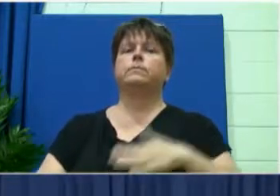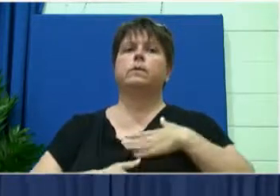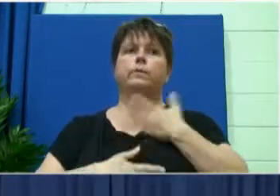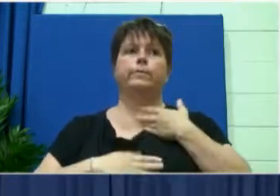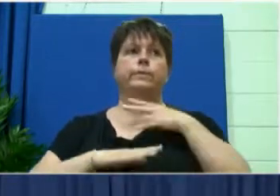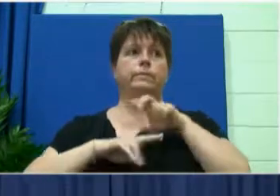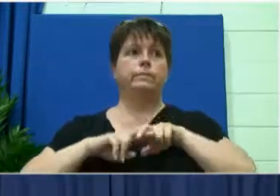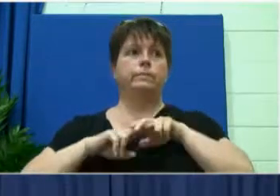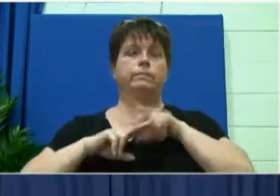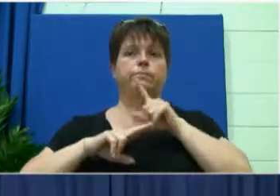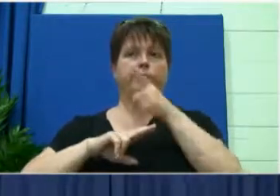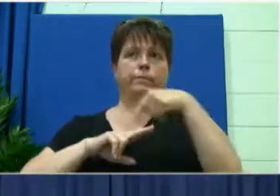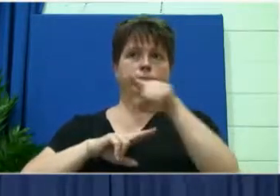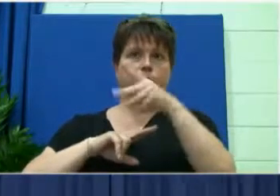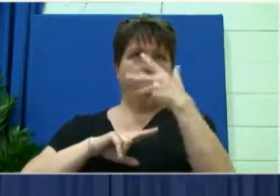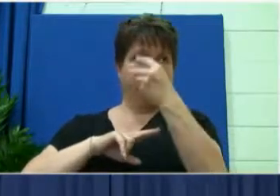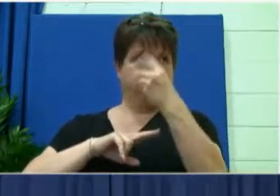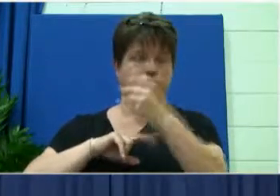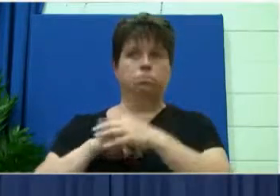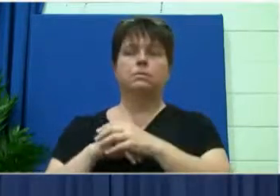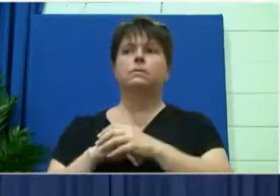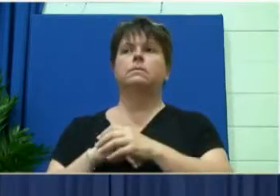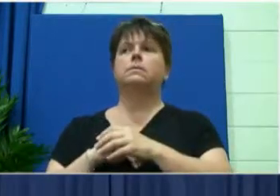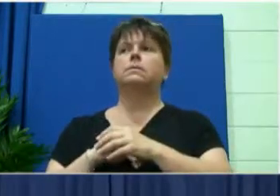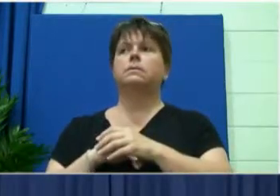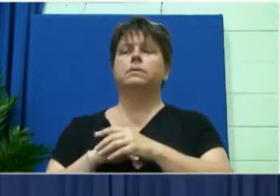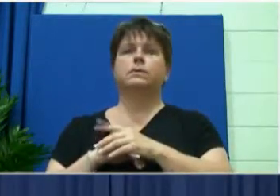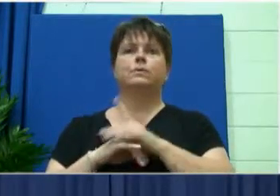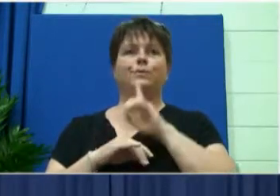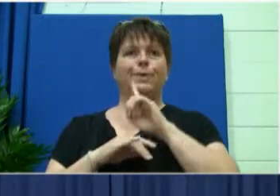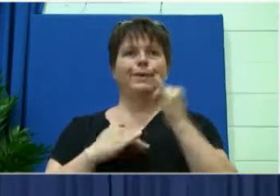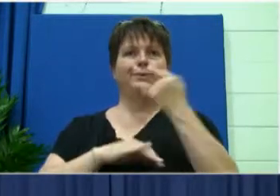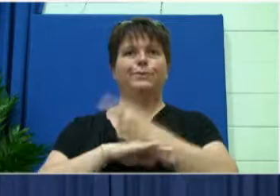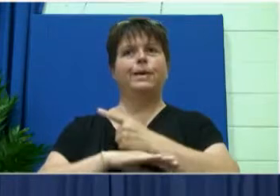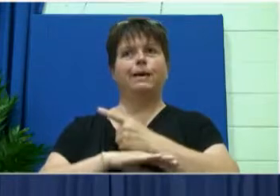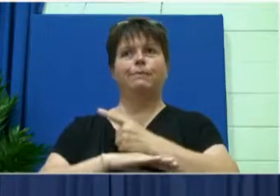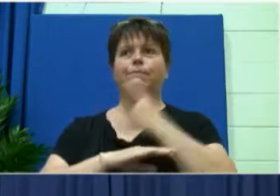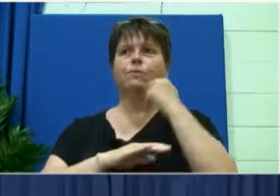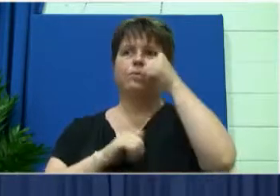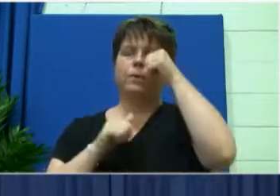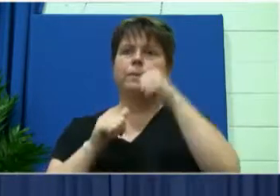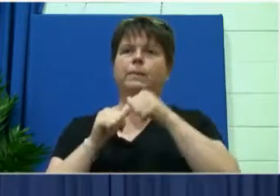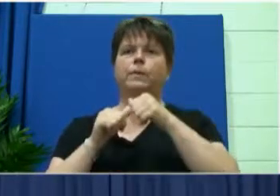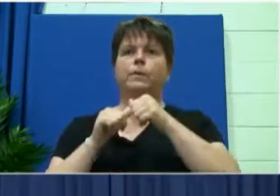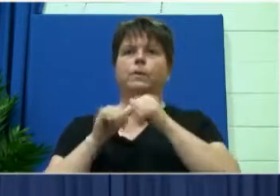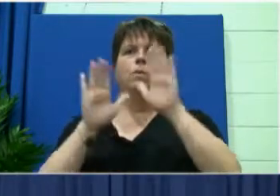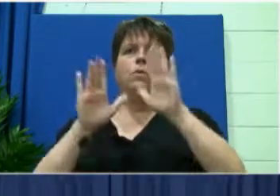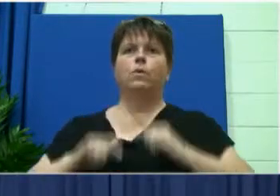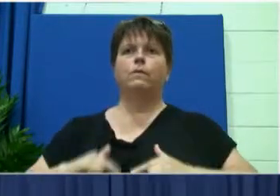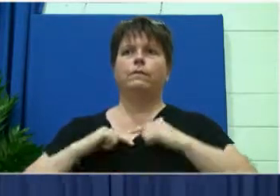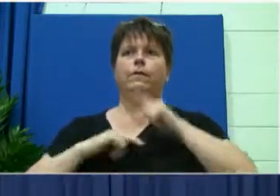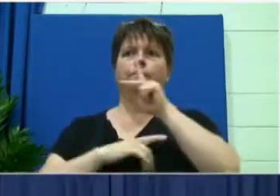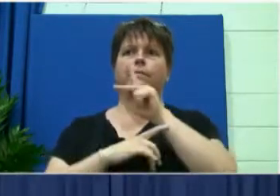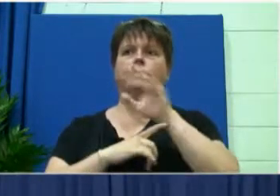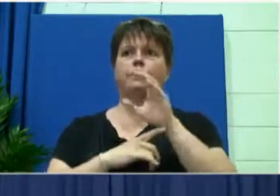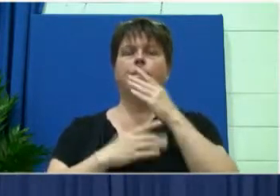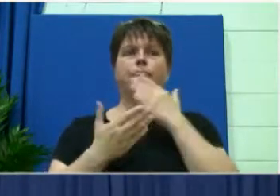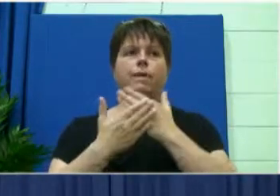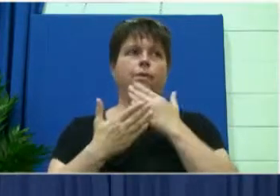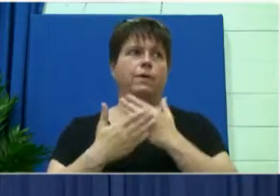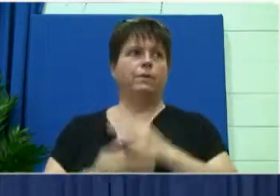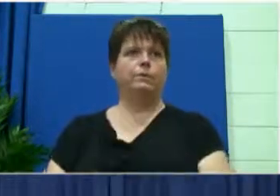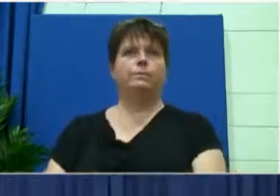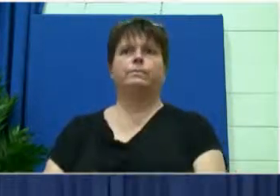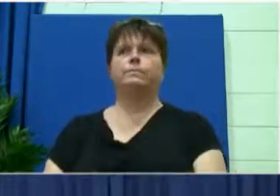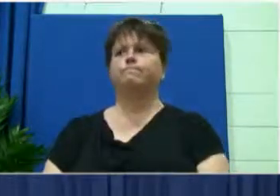gentlemen, this is a day to be remembered. It's a great day in the life of Kaskaskia College. Thank you all.